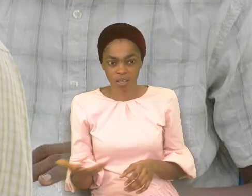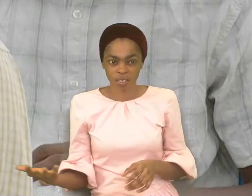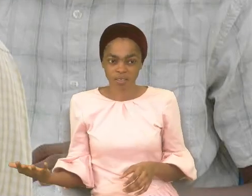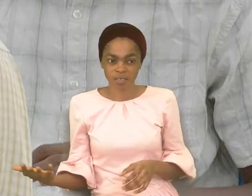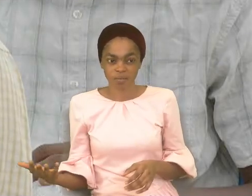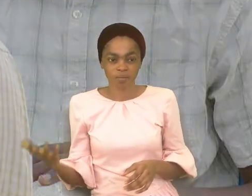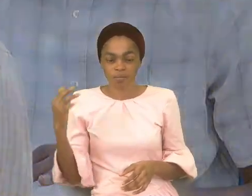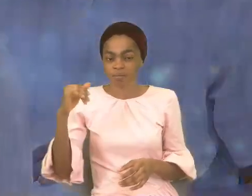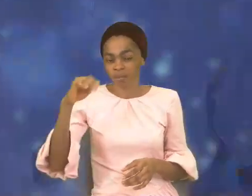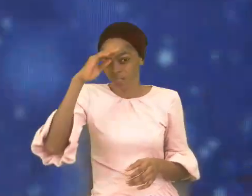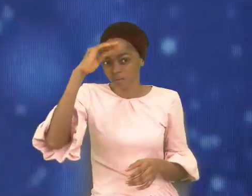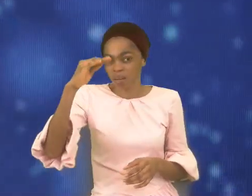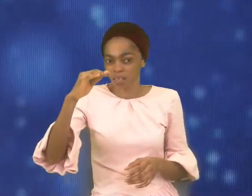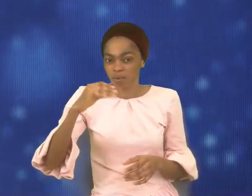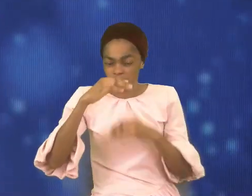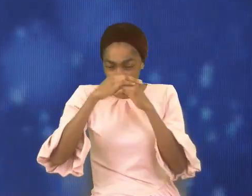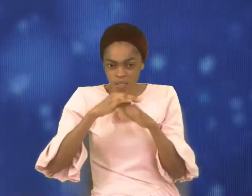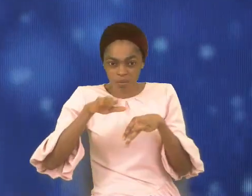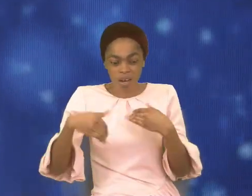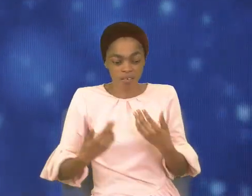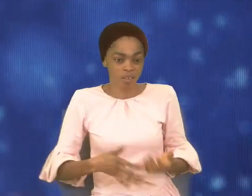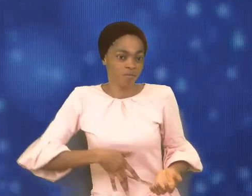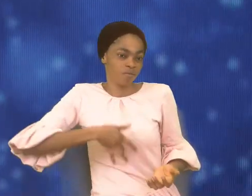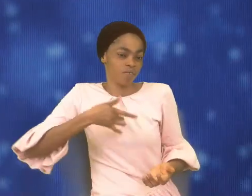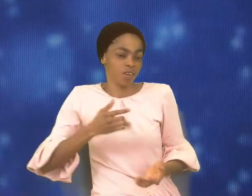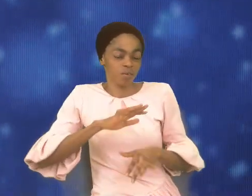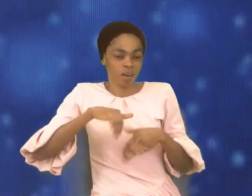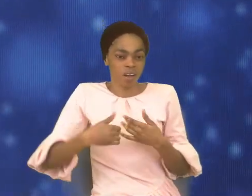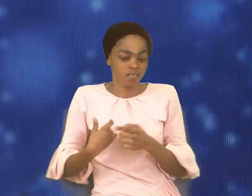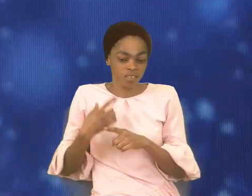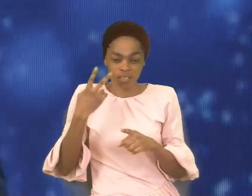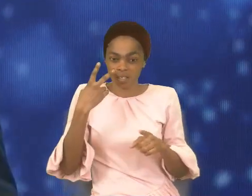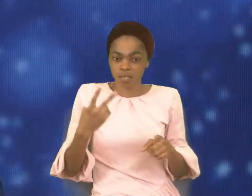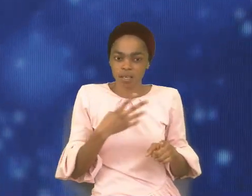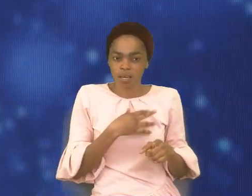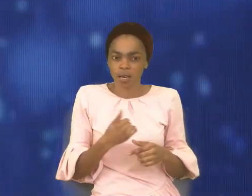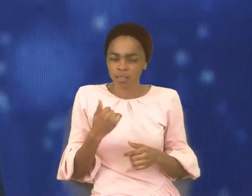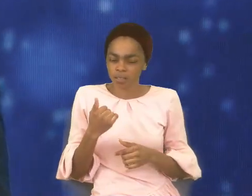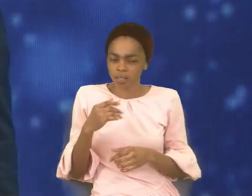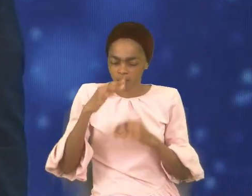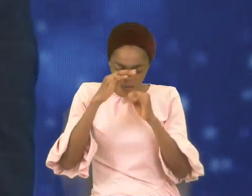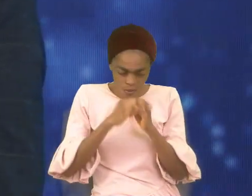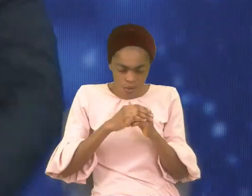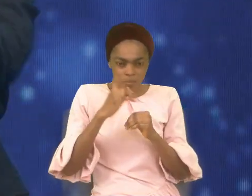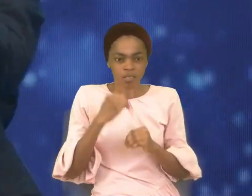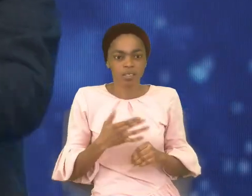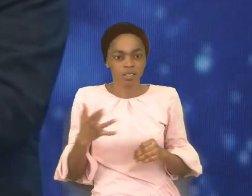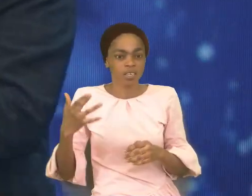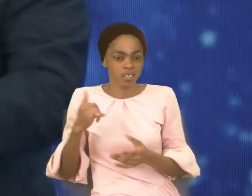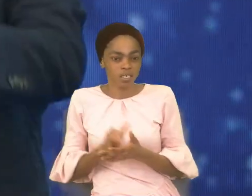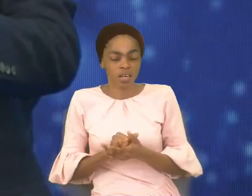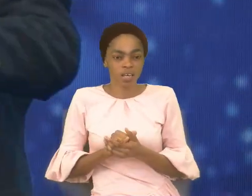they see, and they worship what projects them to the world. And then he says, even the men